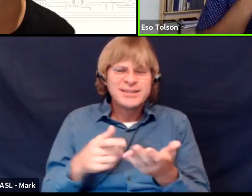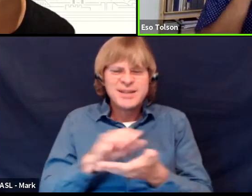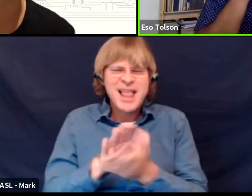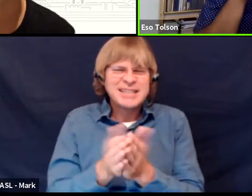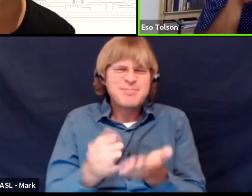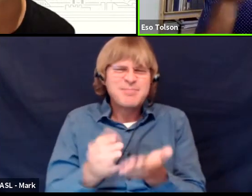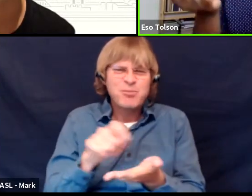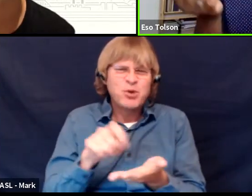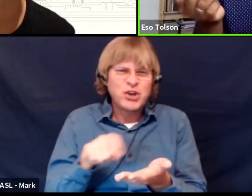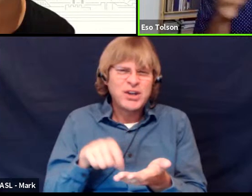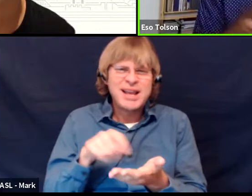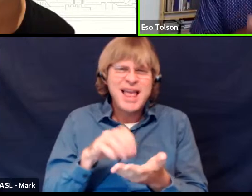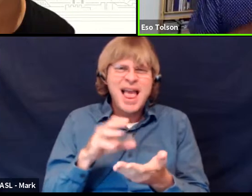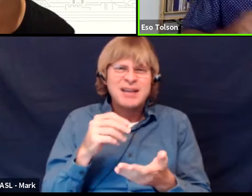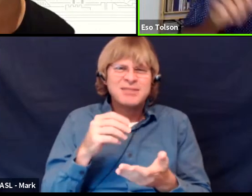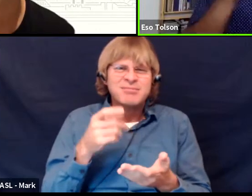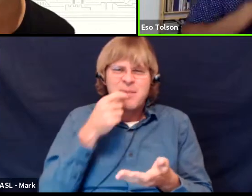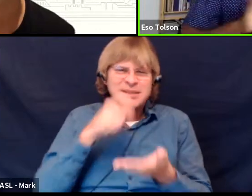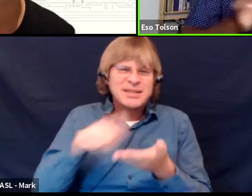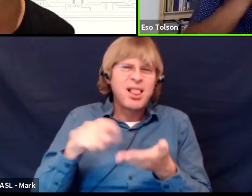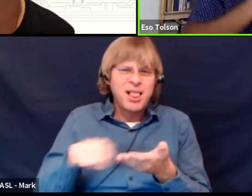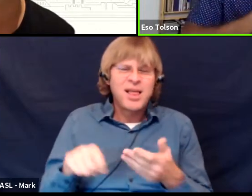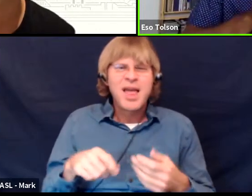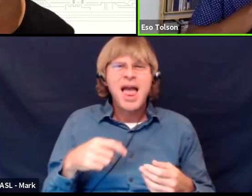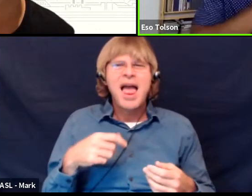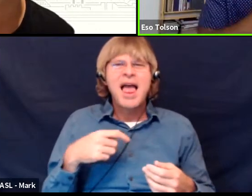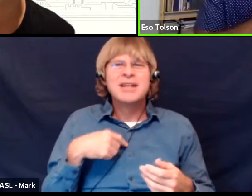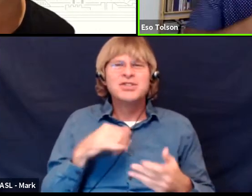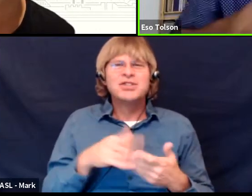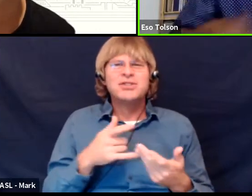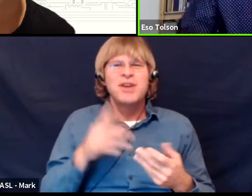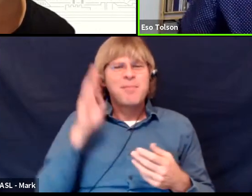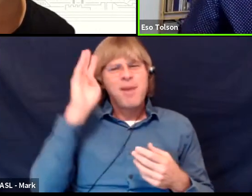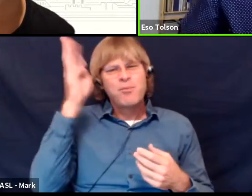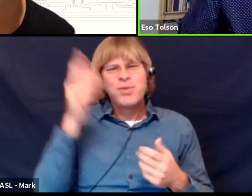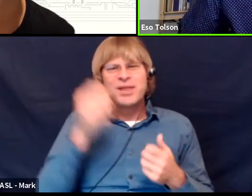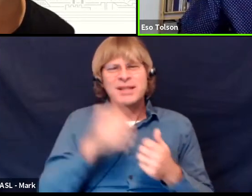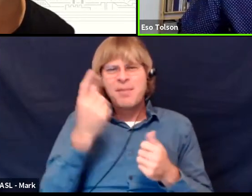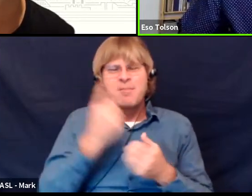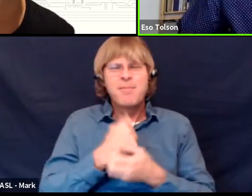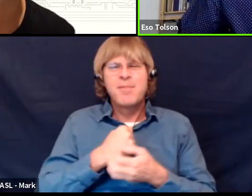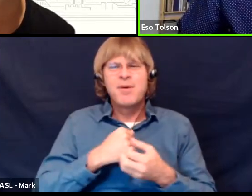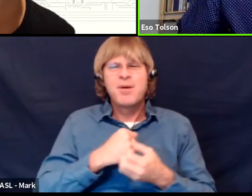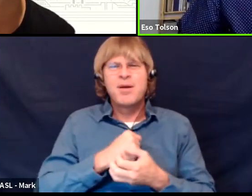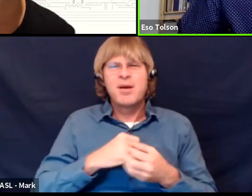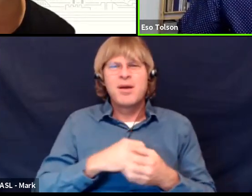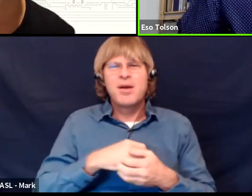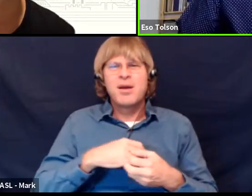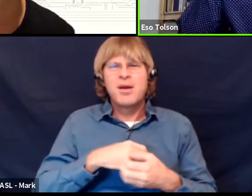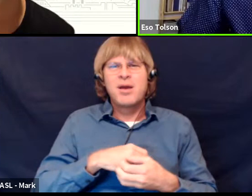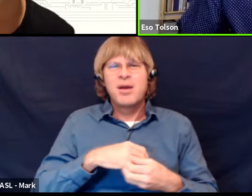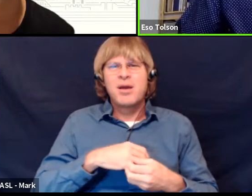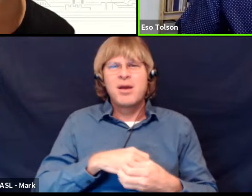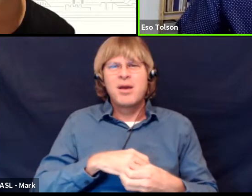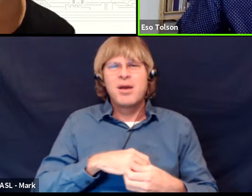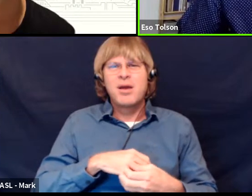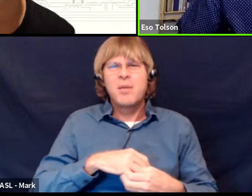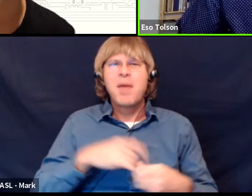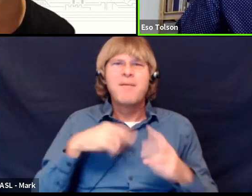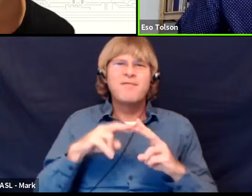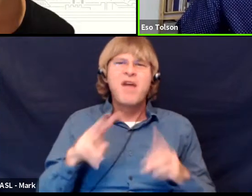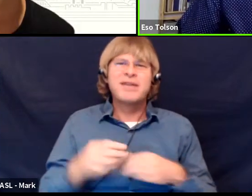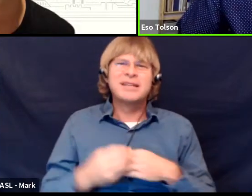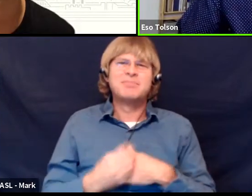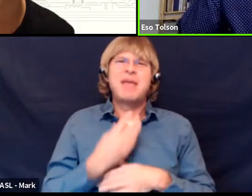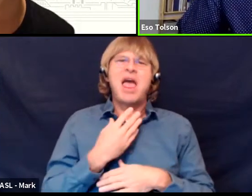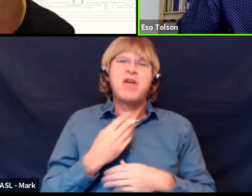sketchbook and a Sharpie. I would just come up with something, but I'm very inspired by a